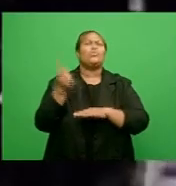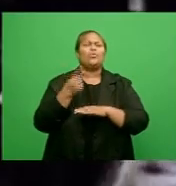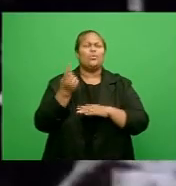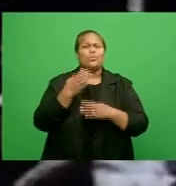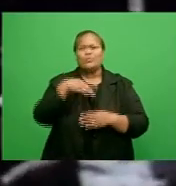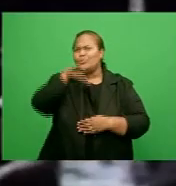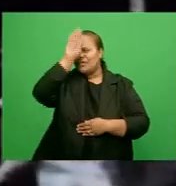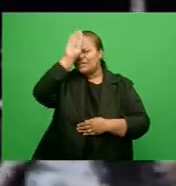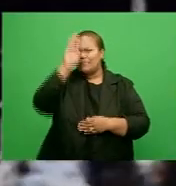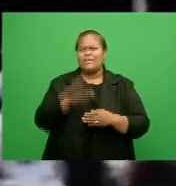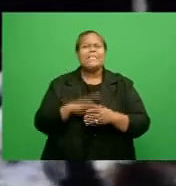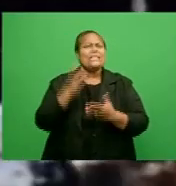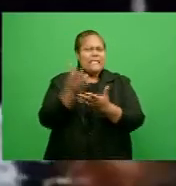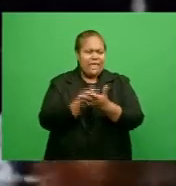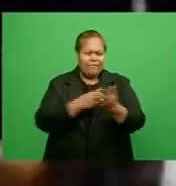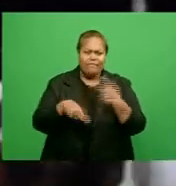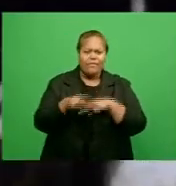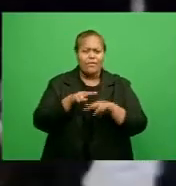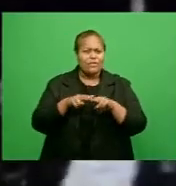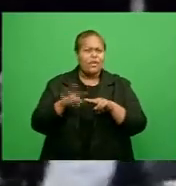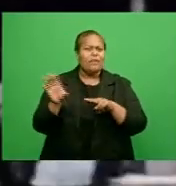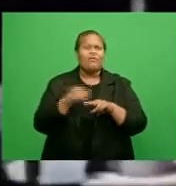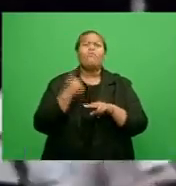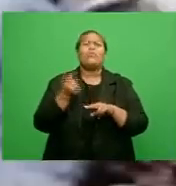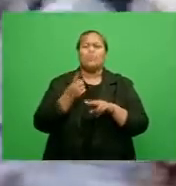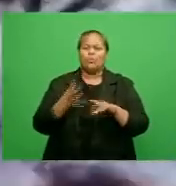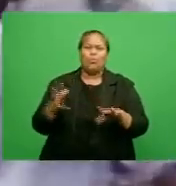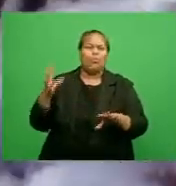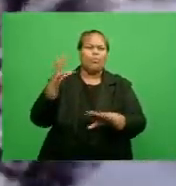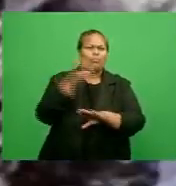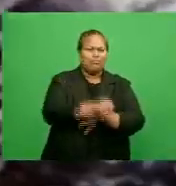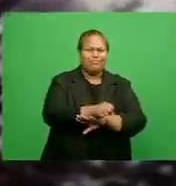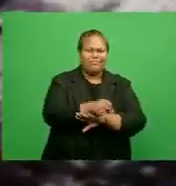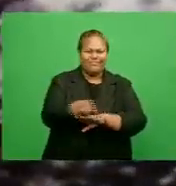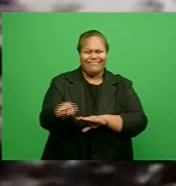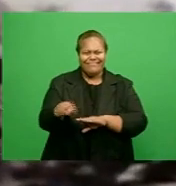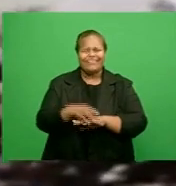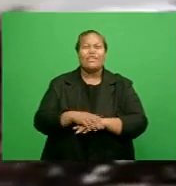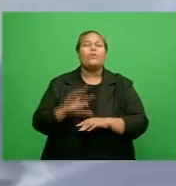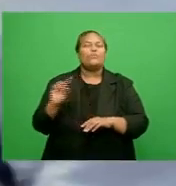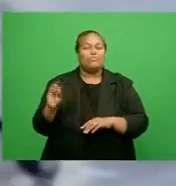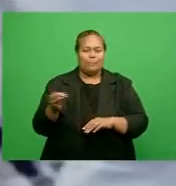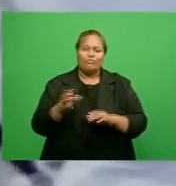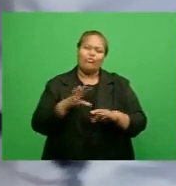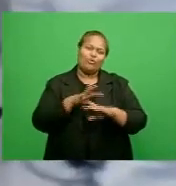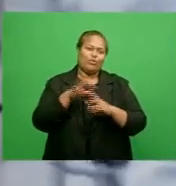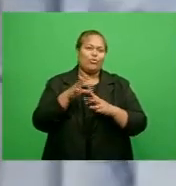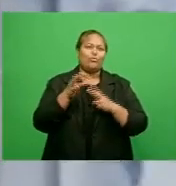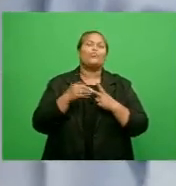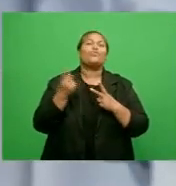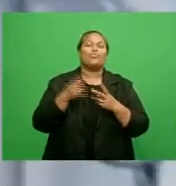Lakombao. He was saving Fiji from somebody taking over. So he chose the British.